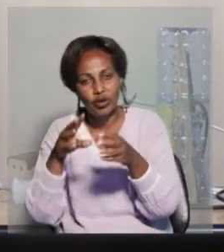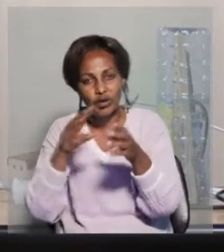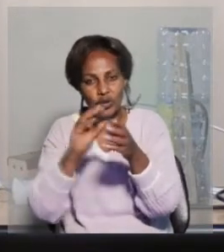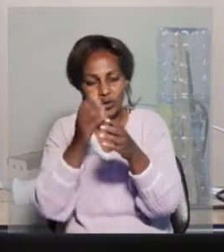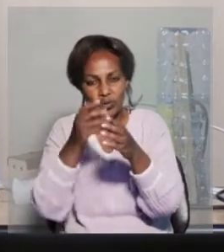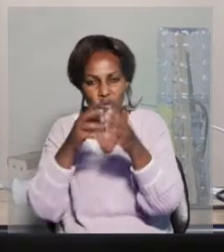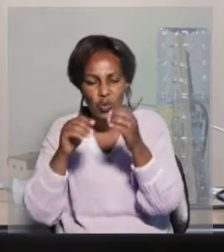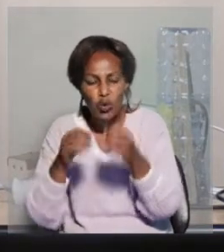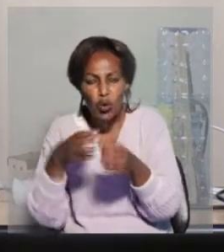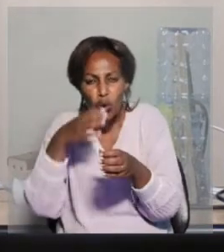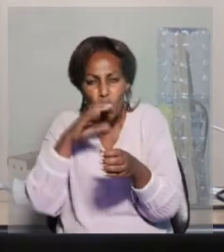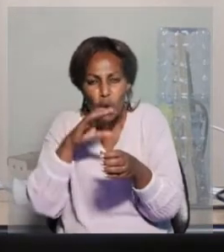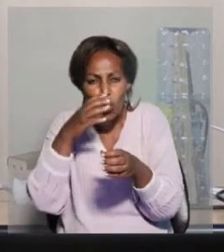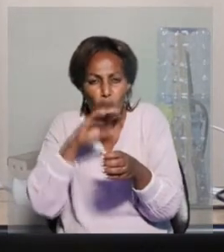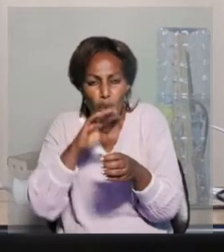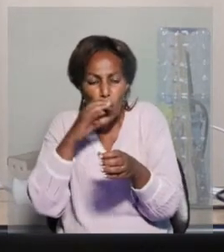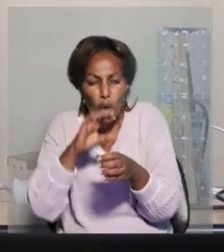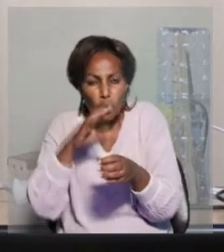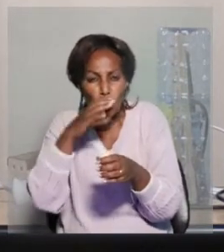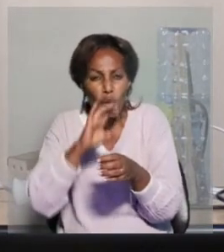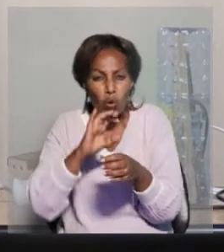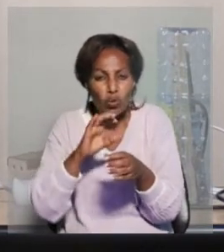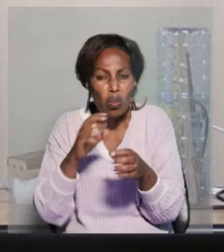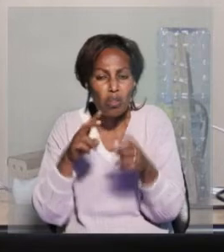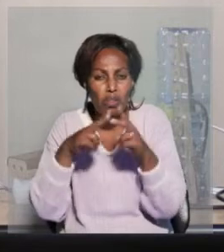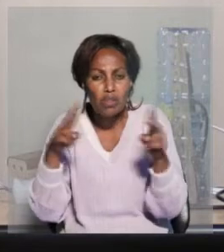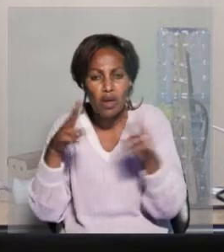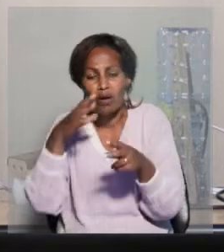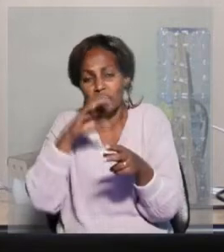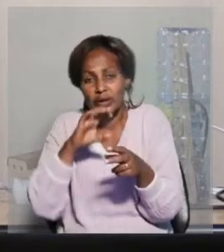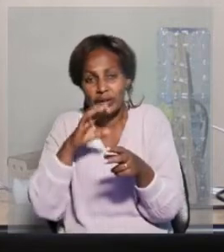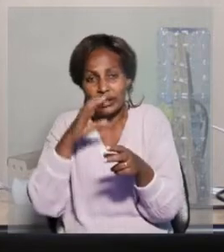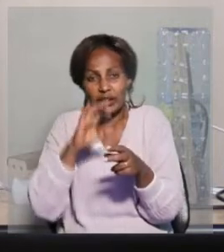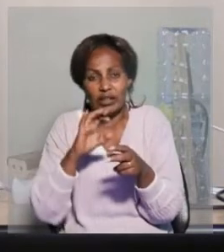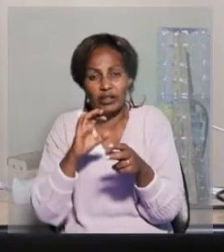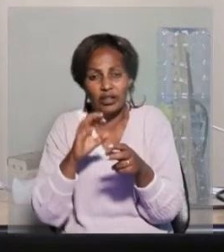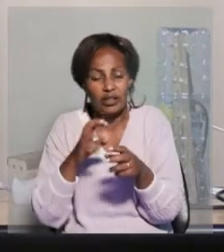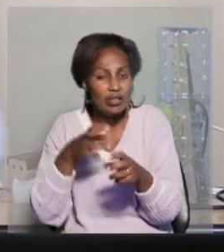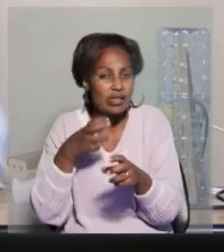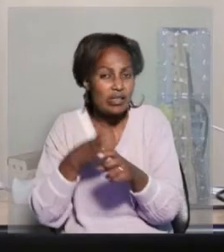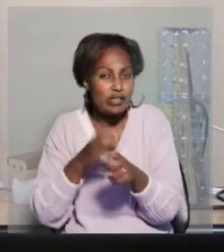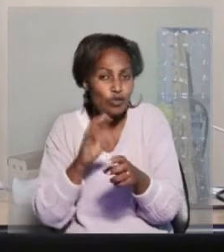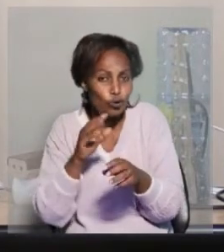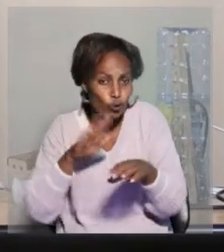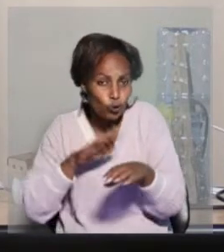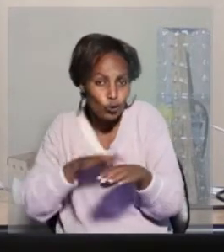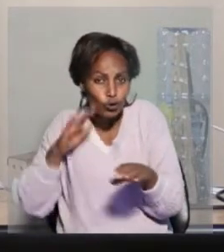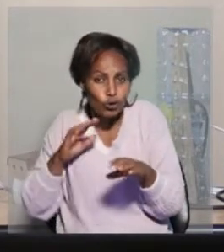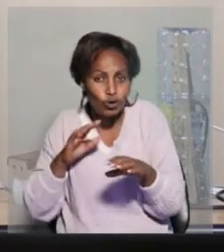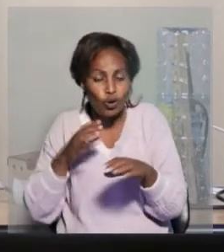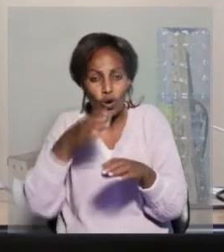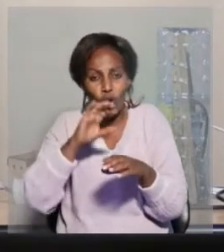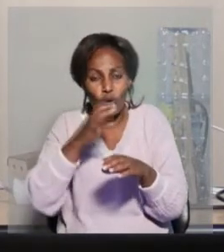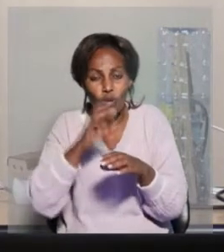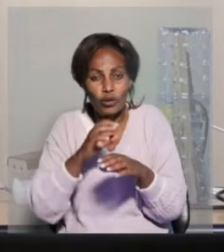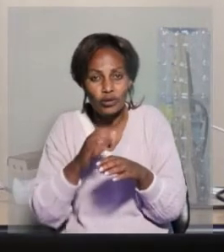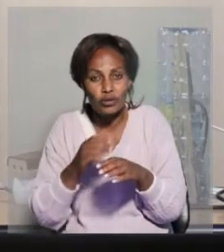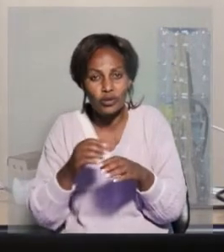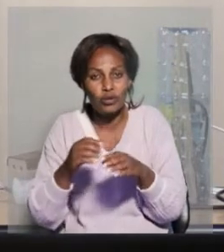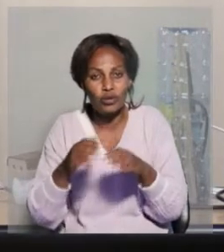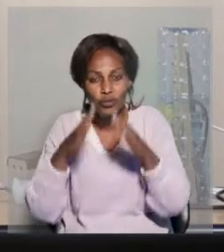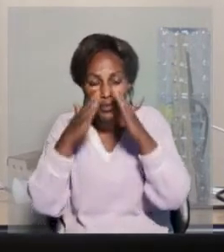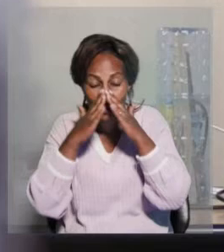very, very hot. It's very hot. Even difficult to remove it from the lamp. I will use a